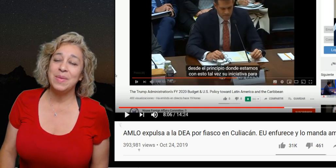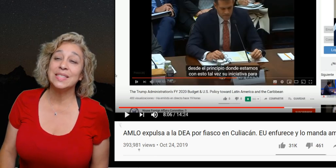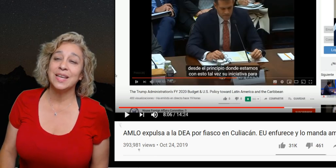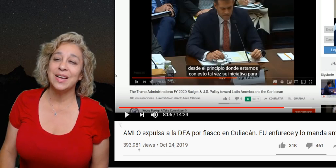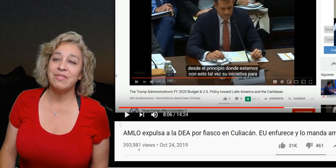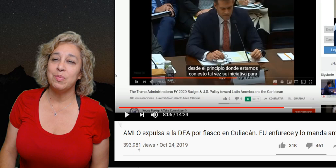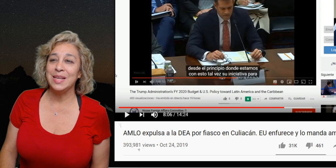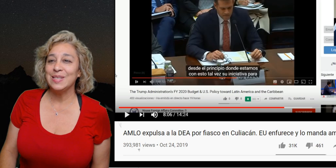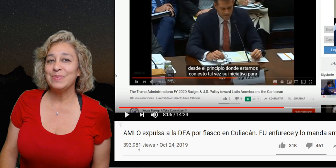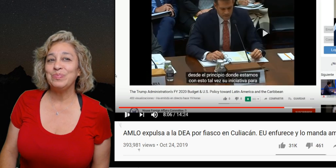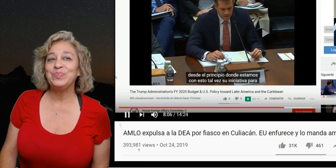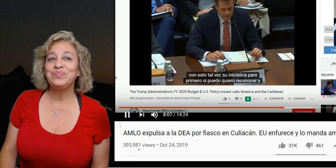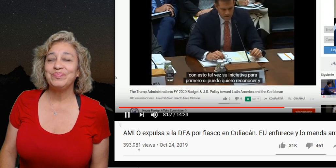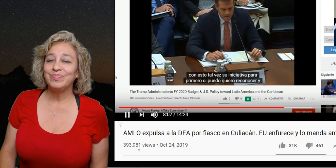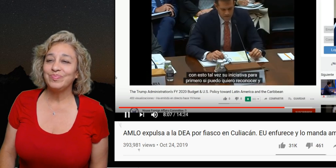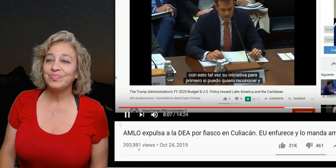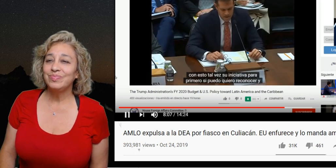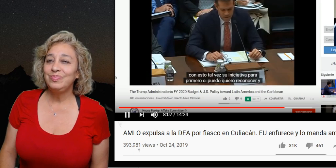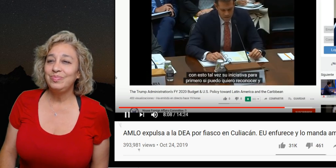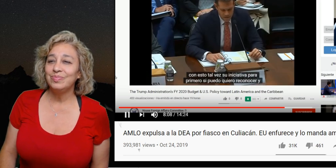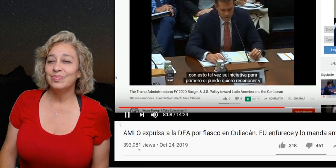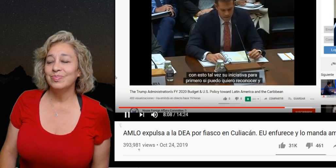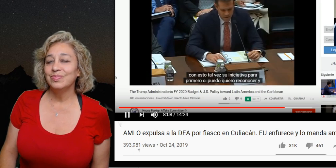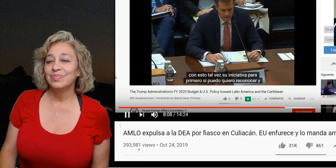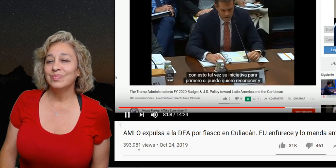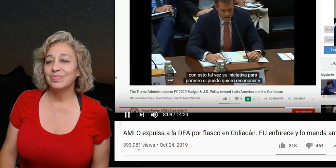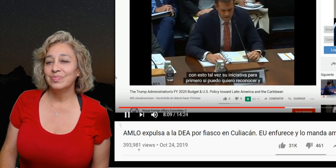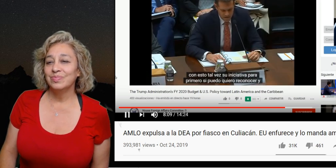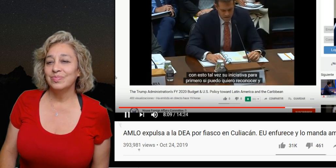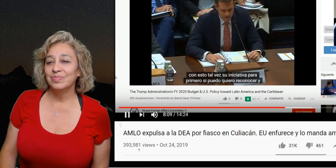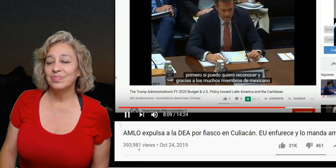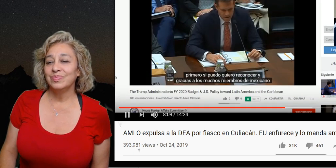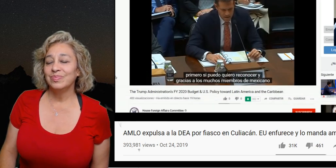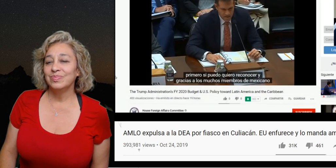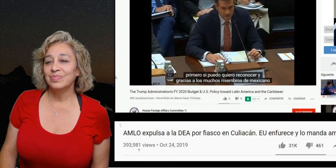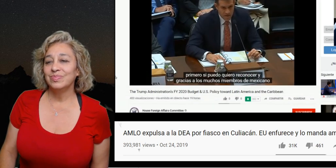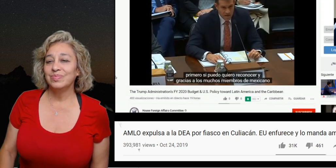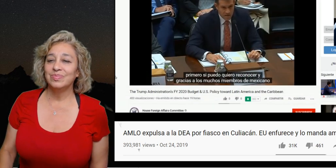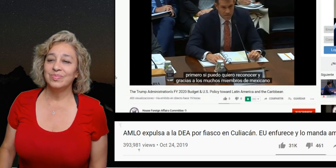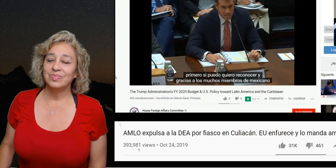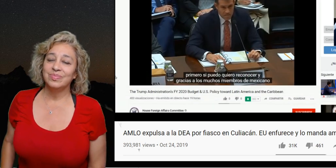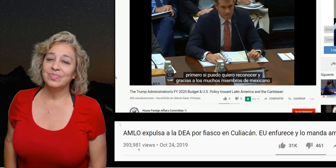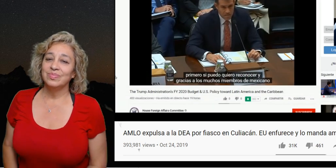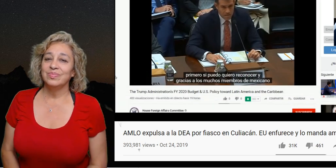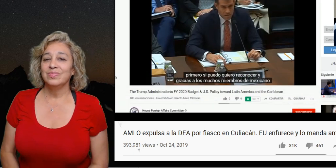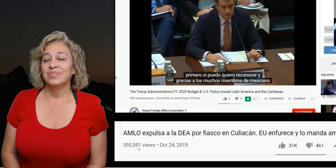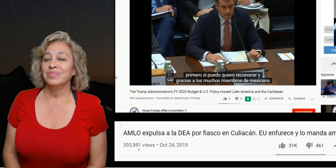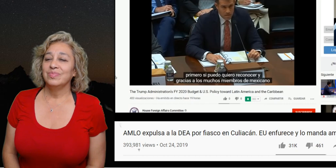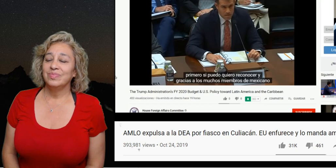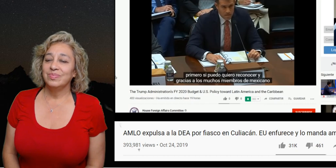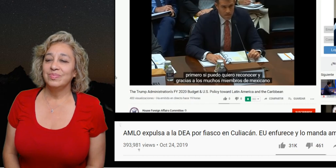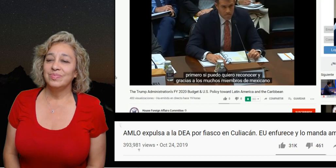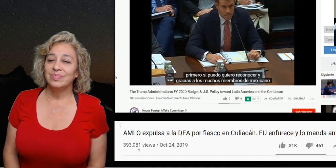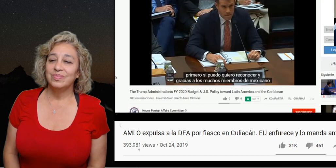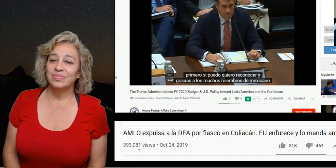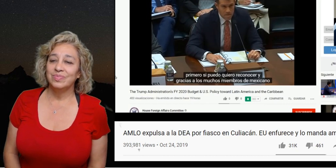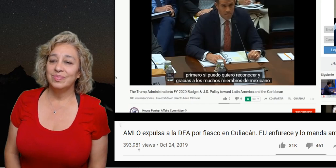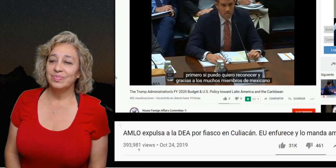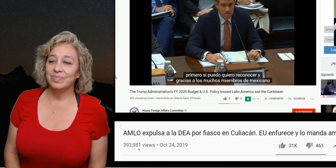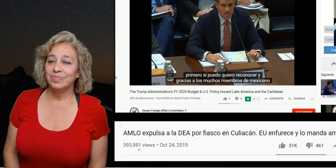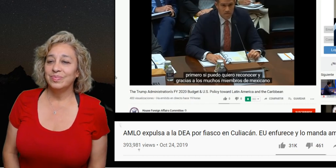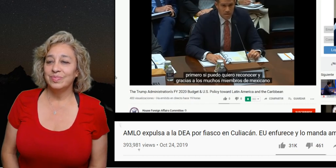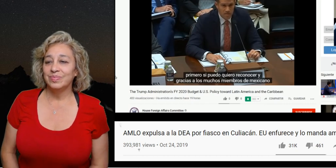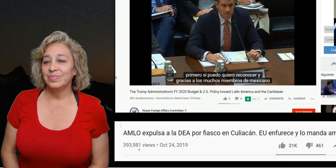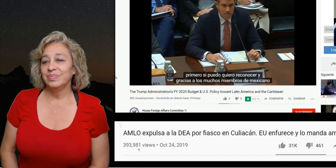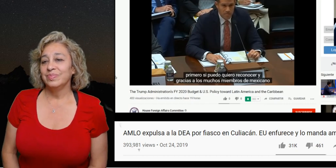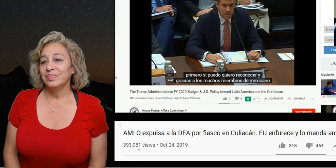about the Mexican government. First, if I may, I want to recognize and thank the many